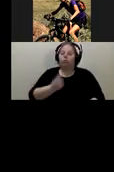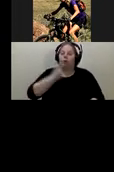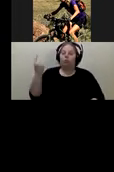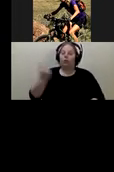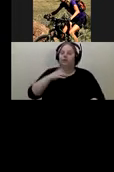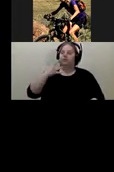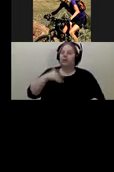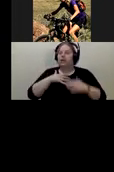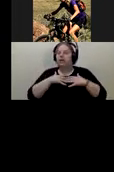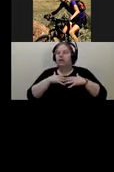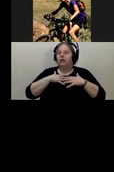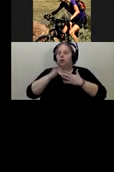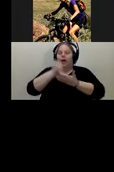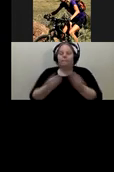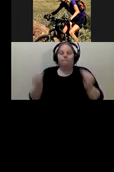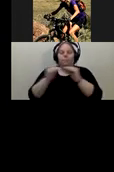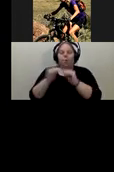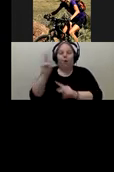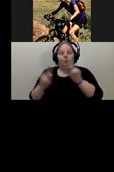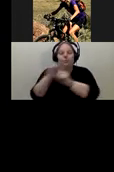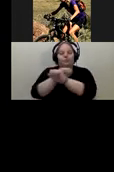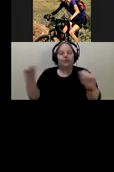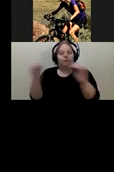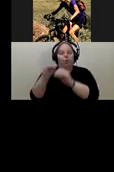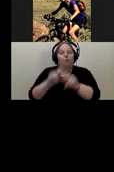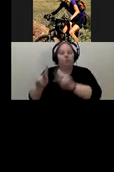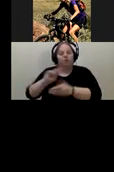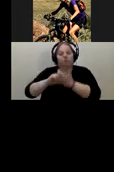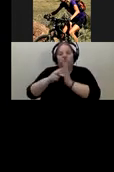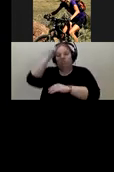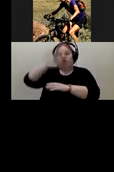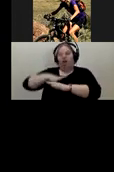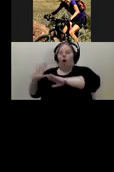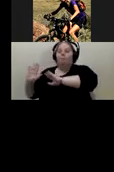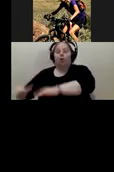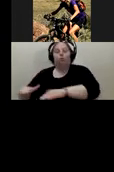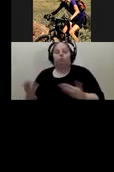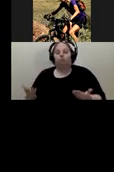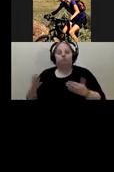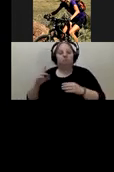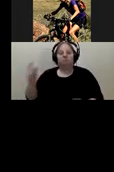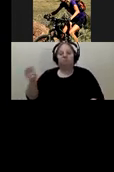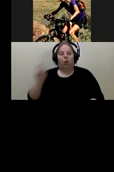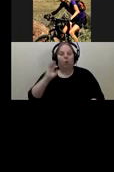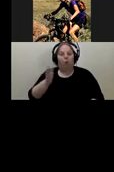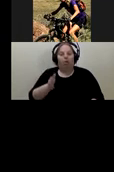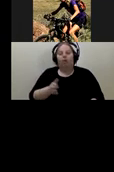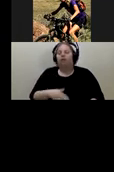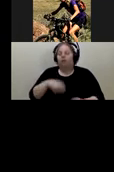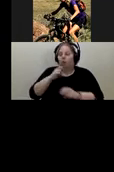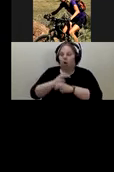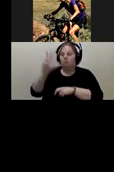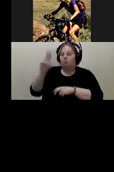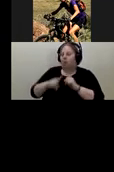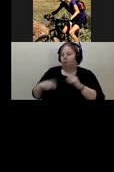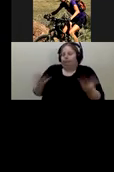compelled to act in the greater good, we would have just shoved the guy right off the bridge. Not that it wouldn't have been hard, but we would have said, oh, that's a